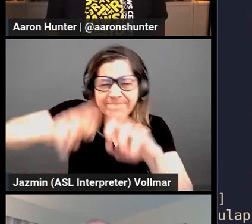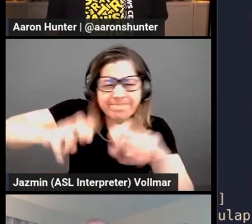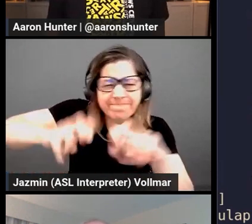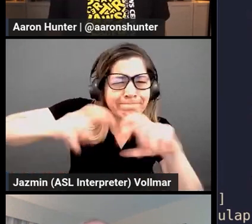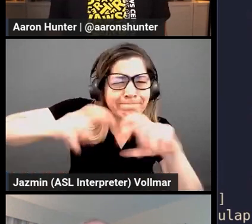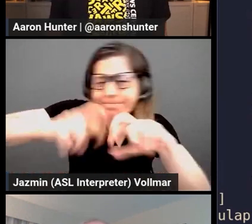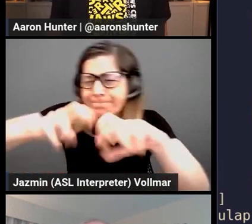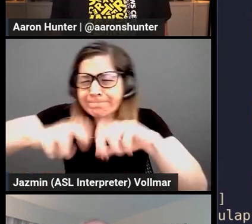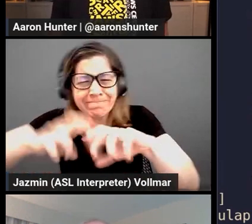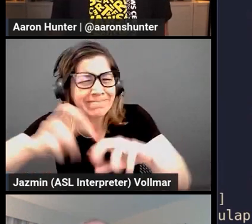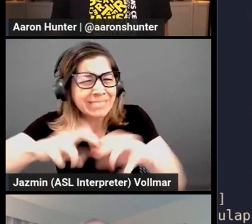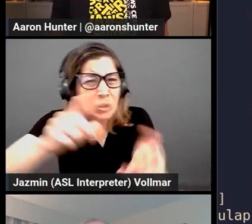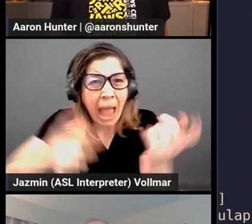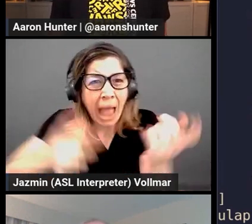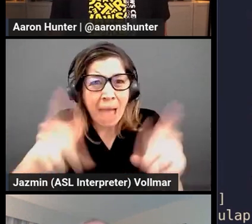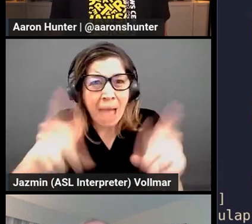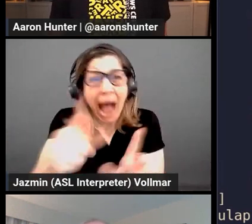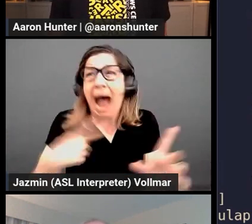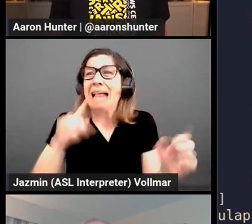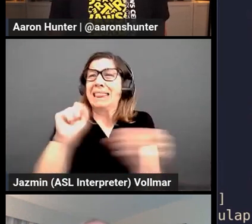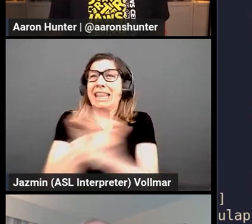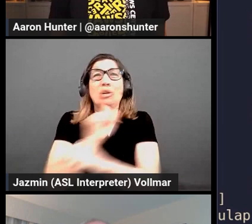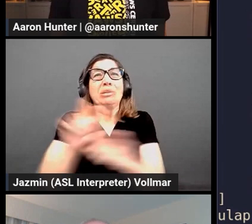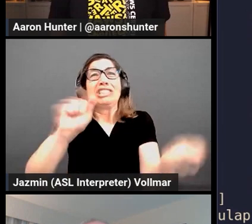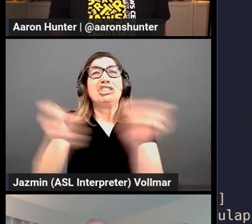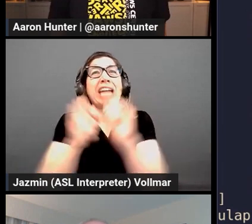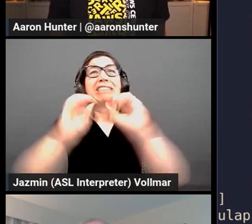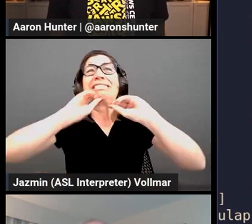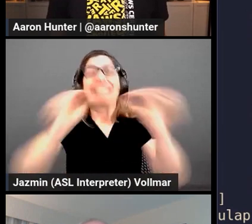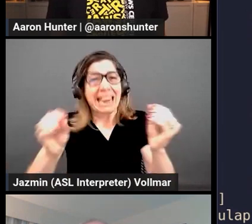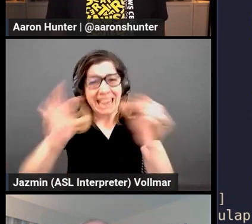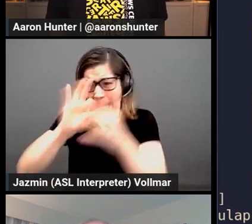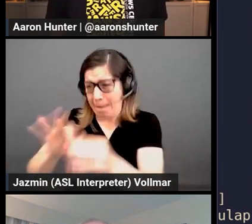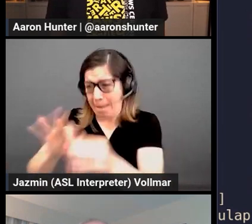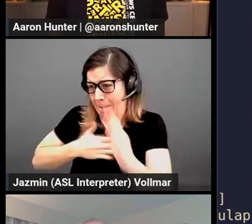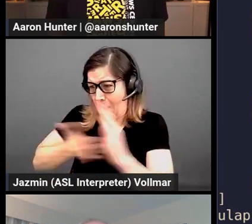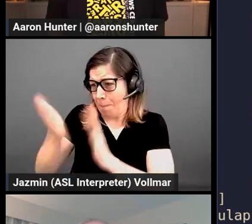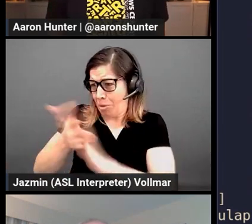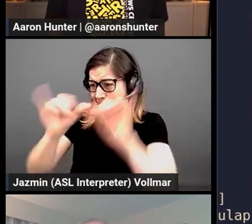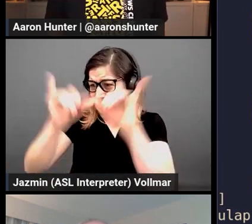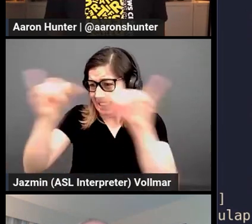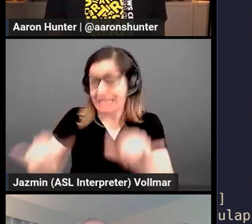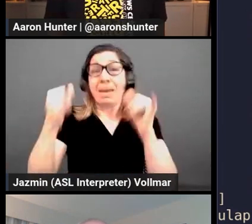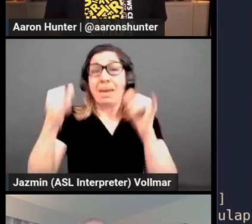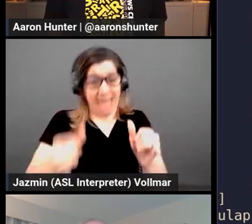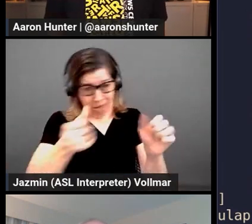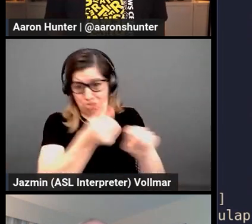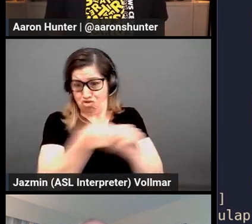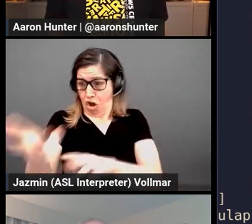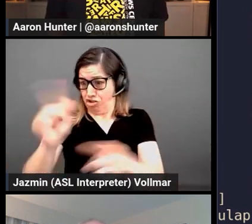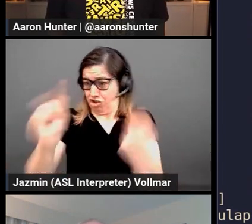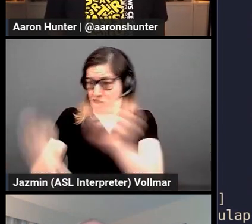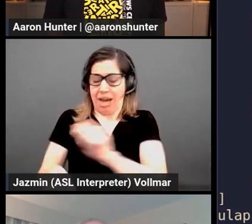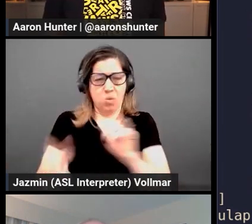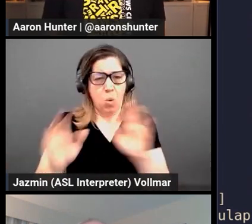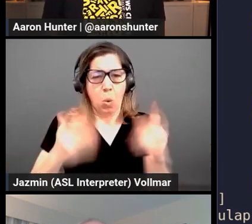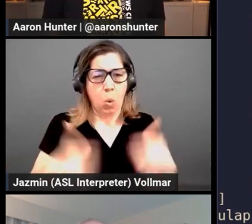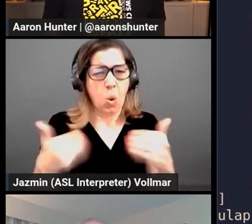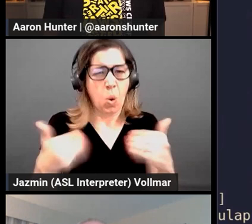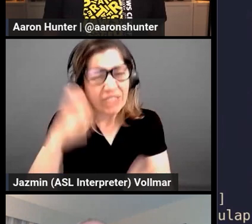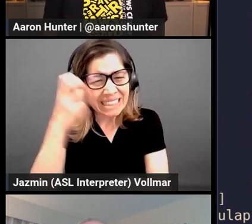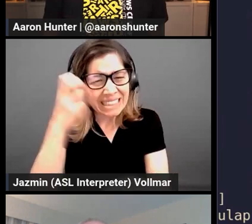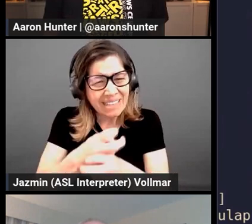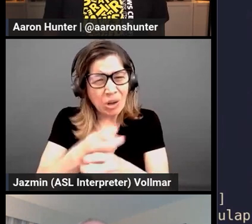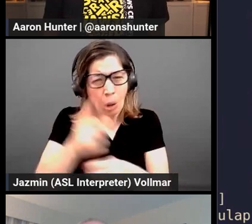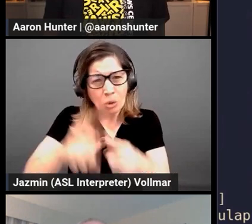when you literally changed nothing about how your system operates, and suddenly things are changing, and it's really difficult to troubleshoot